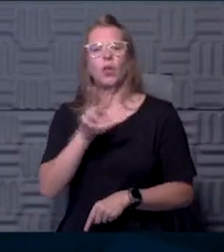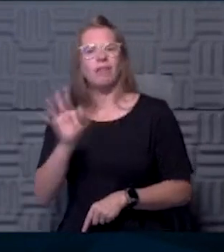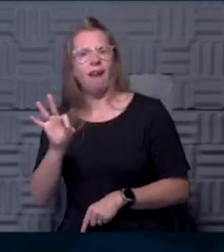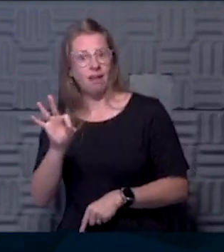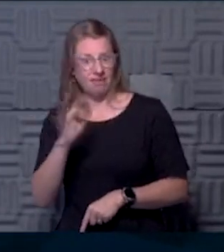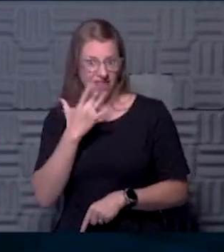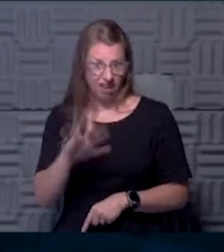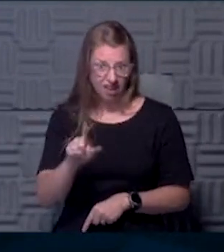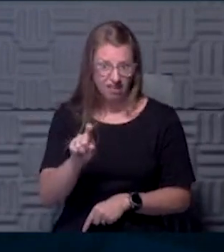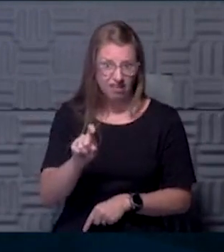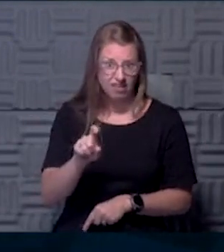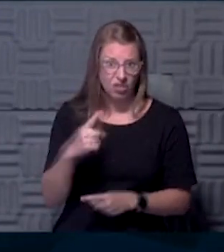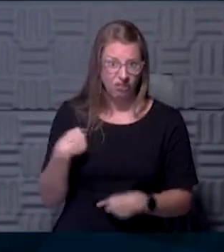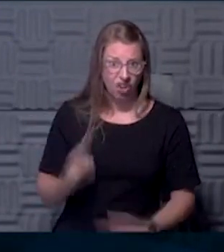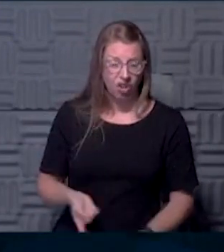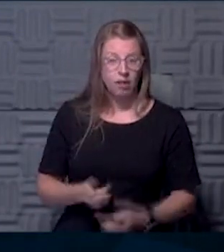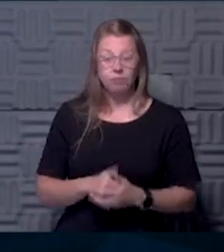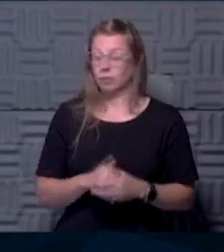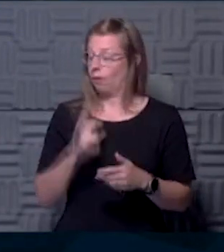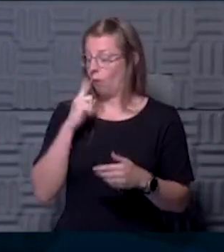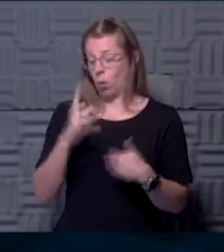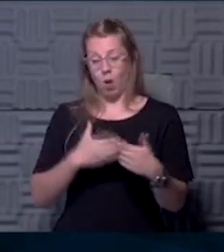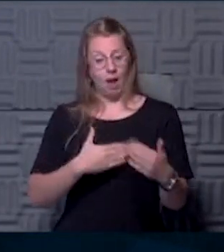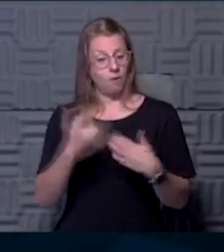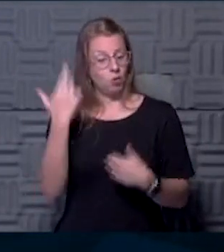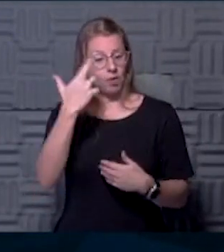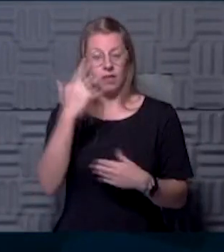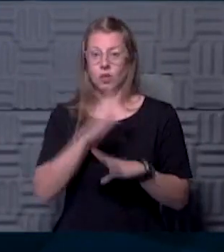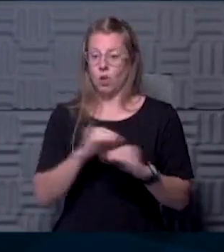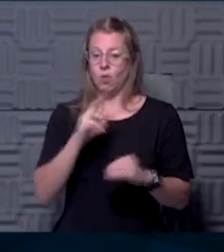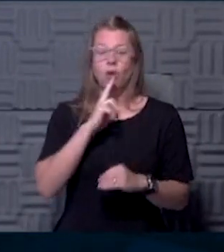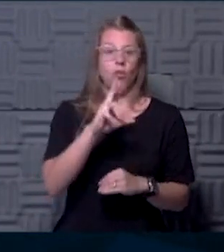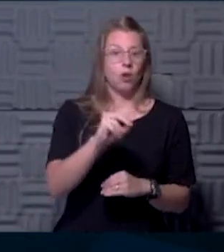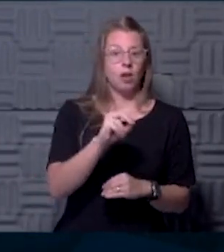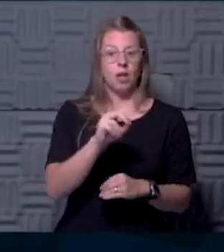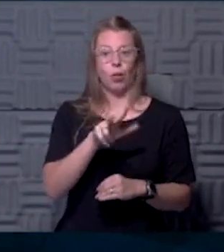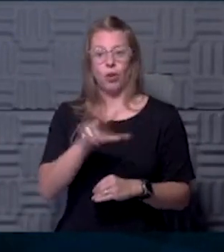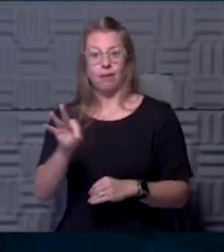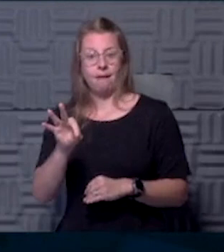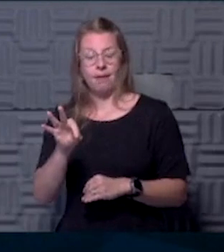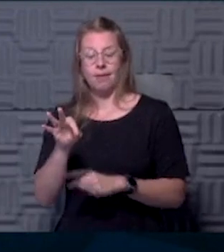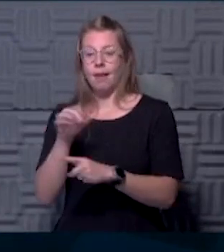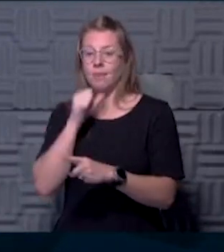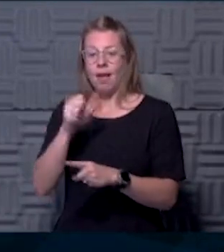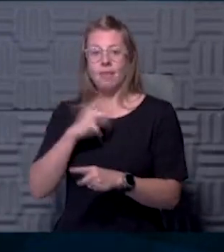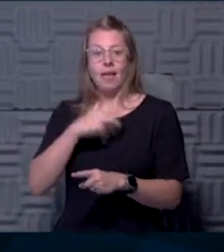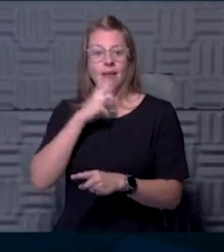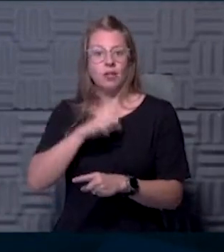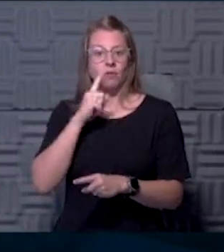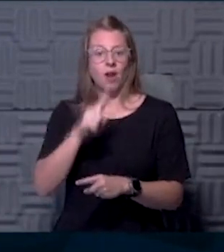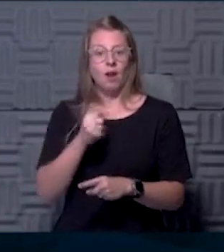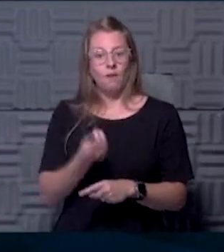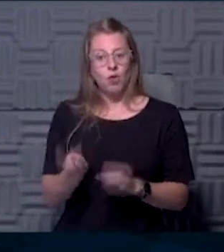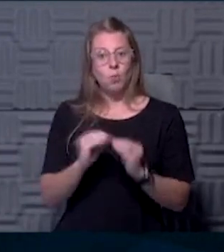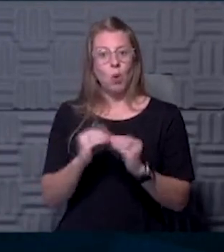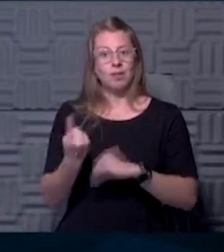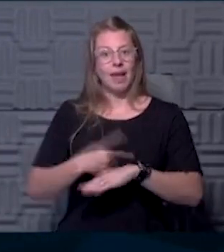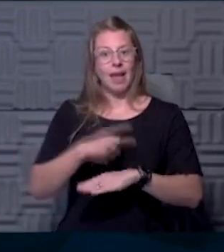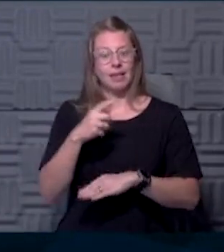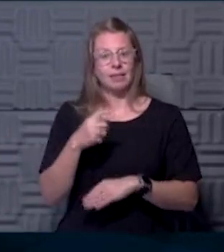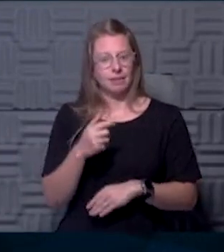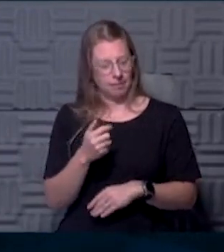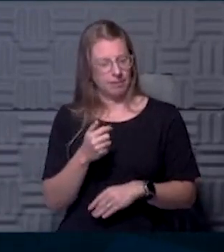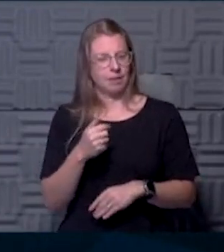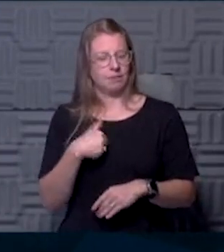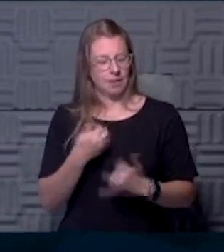just got lucky so far in that age group. For whatever reason, we've not had a 30 to 39. I wish I was that age group. I am not that age group. I am for a few more days. Yeah, hours